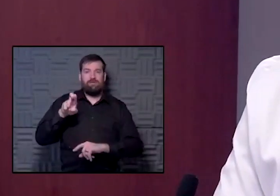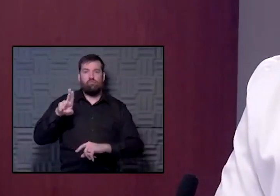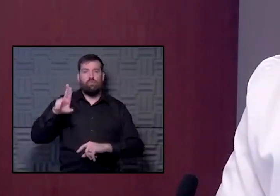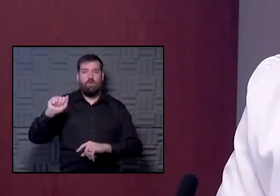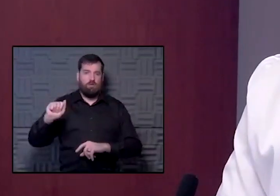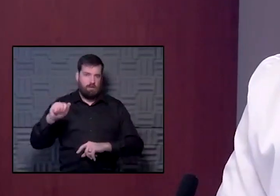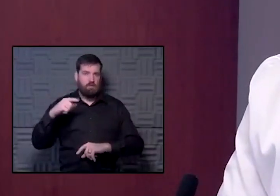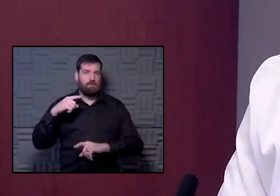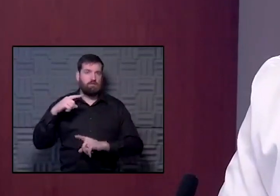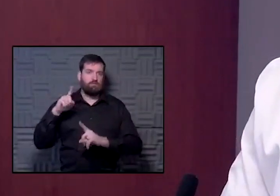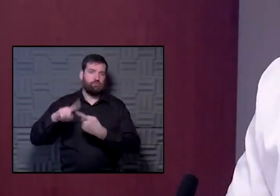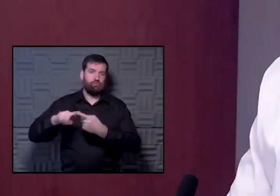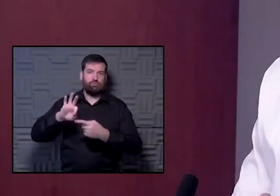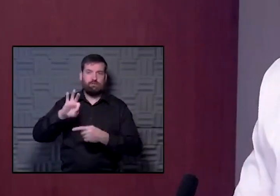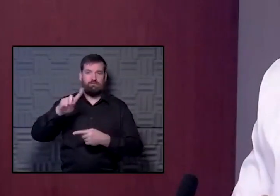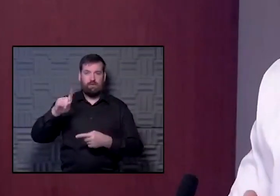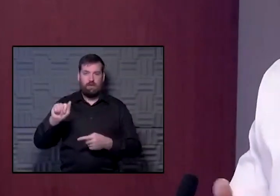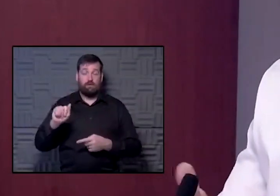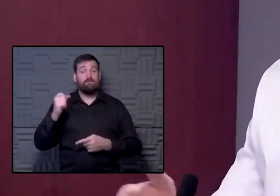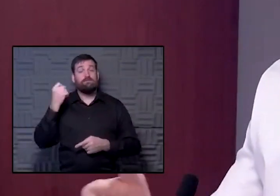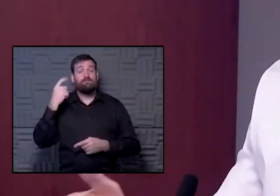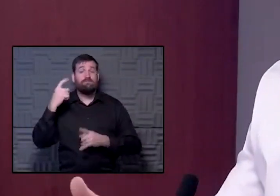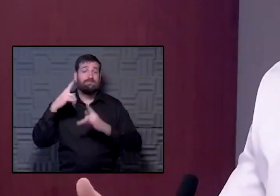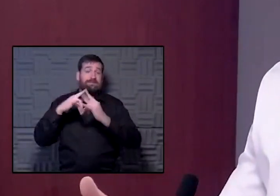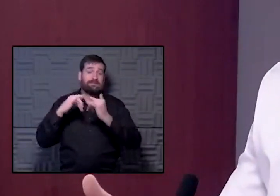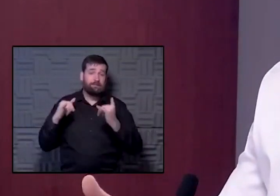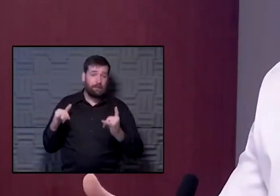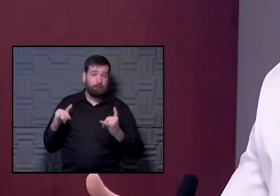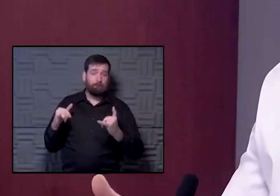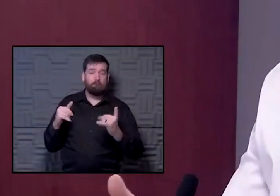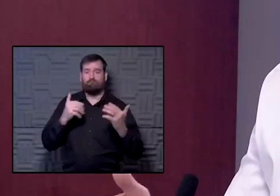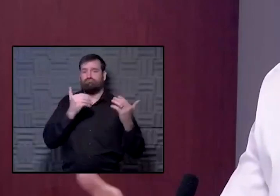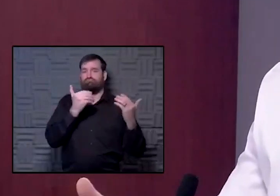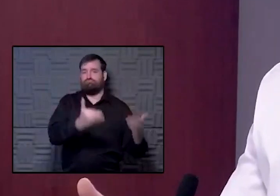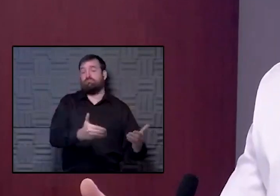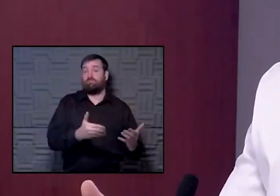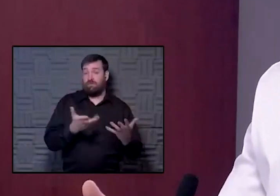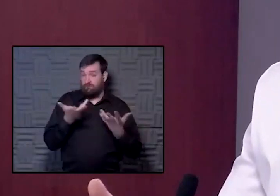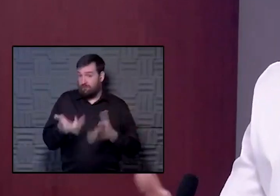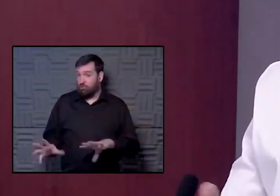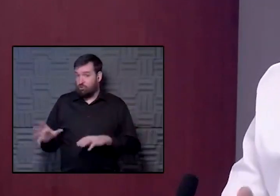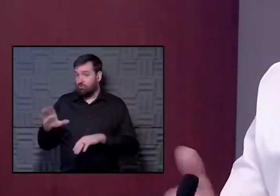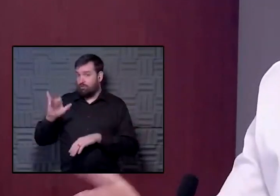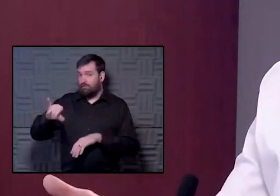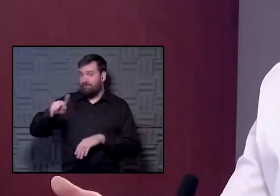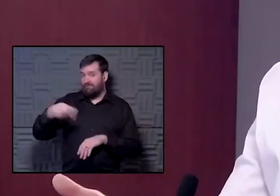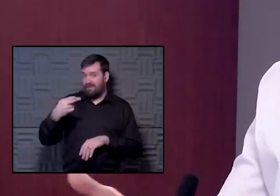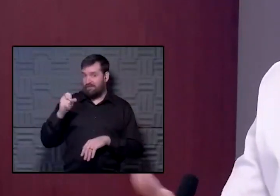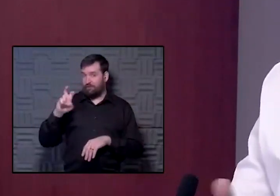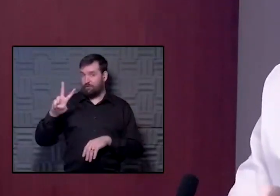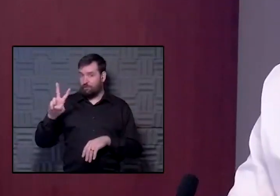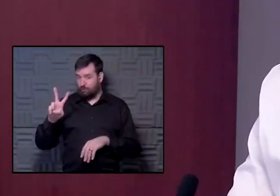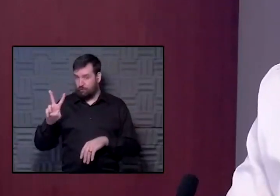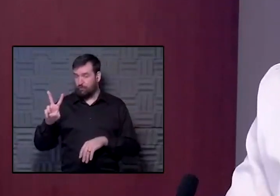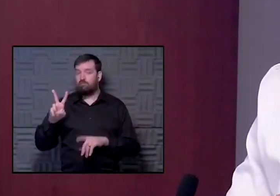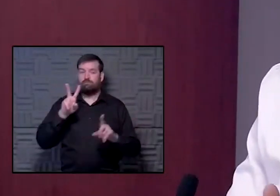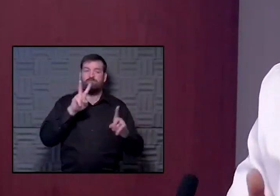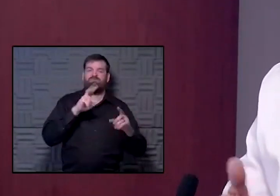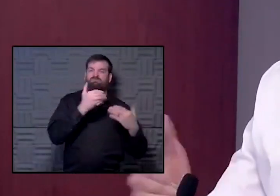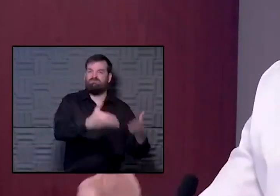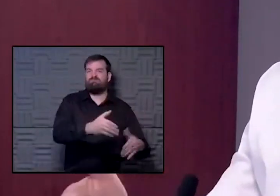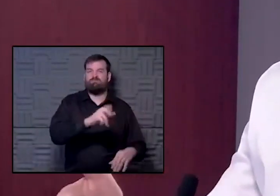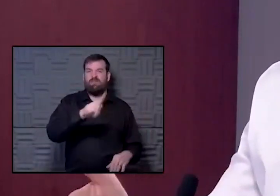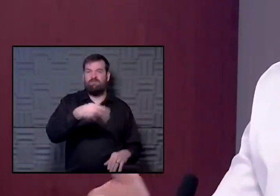FDA. That same time, we are moving forward after we complete that phase 2 to phase 3, and that's when we're going to